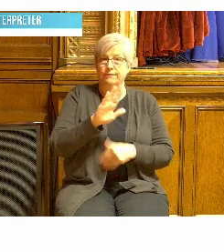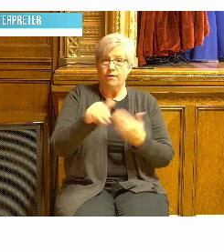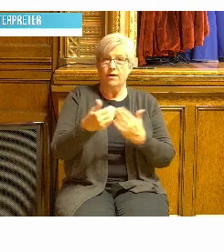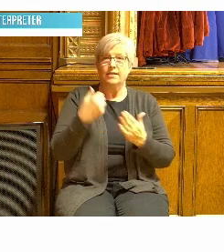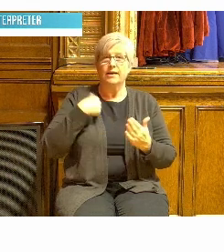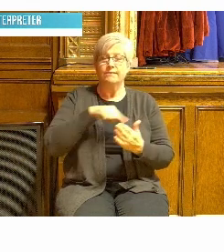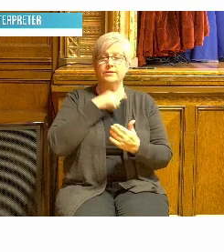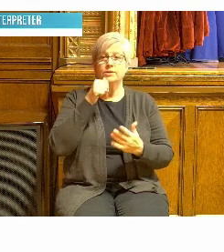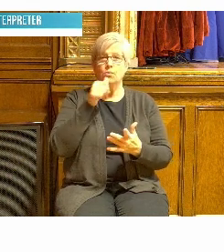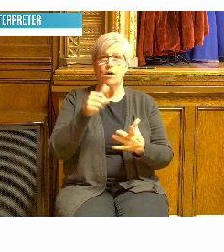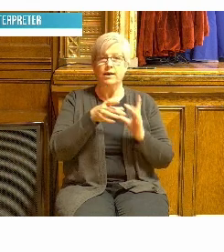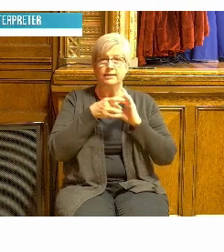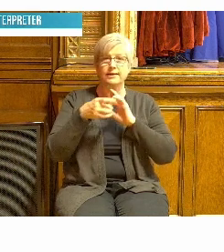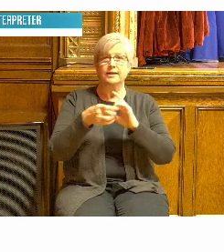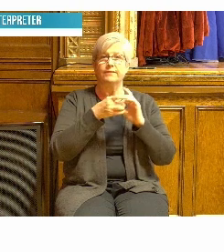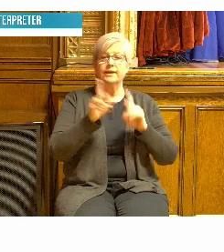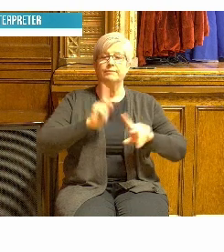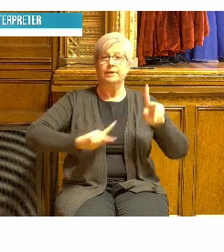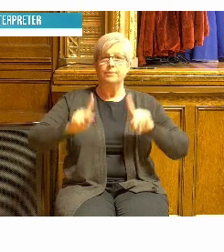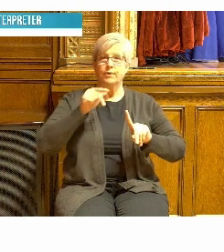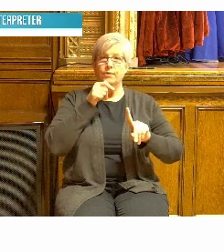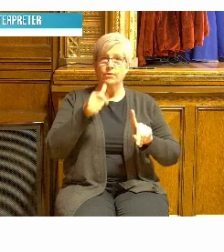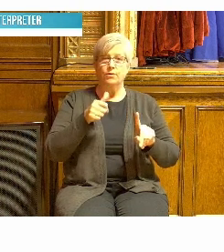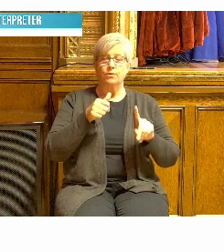us who work collectively and the people who